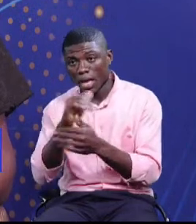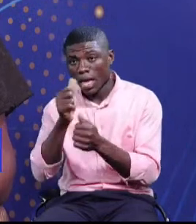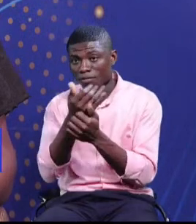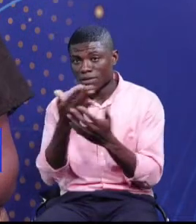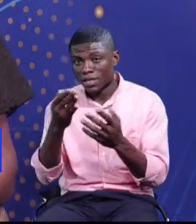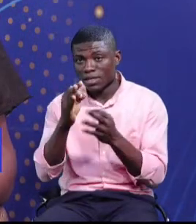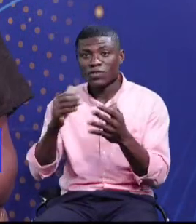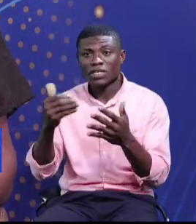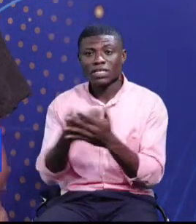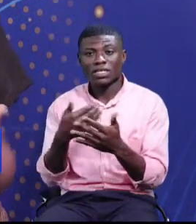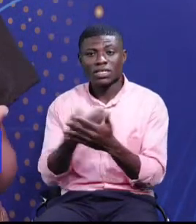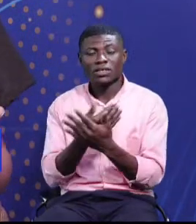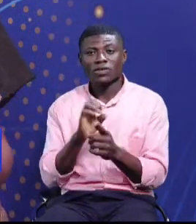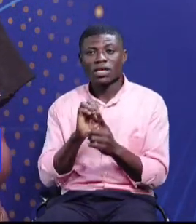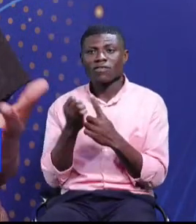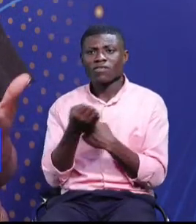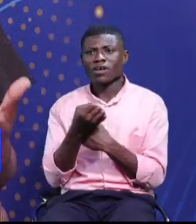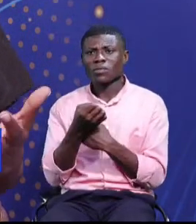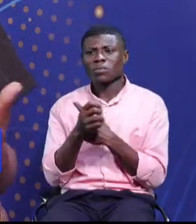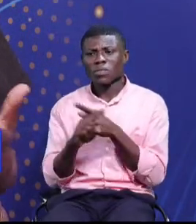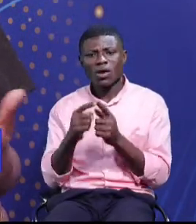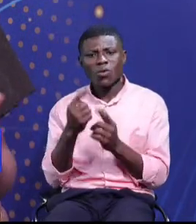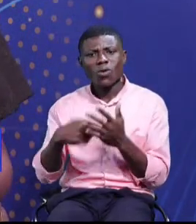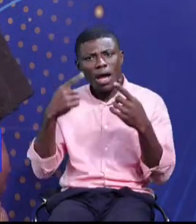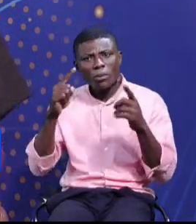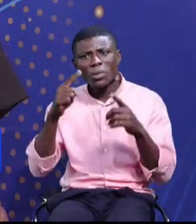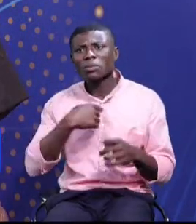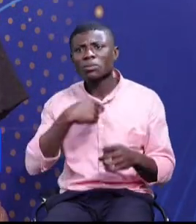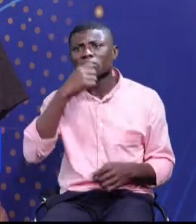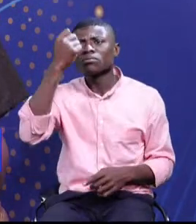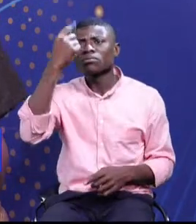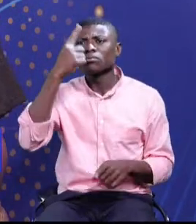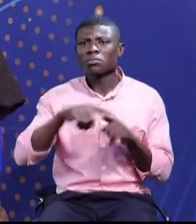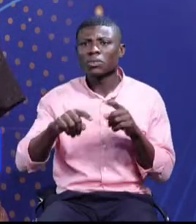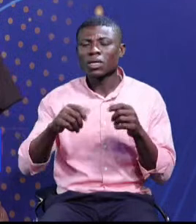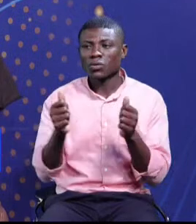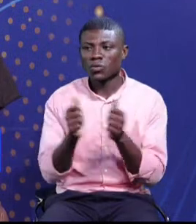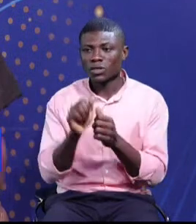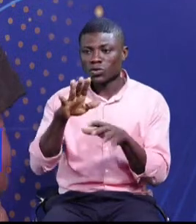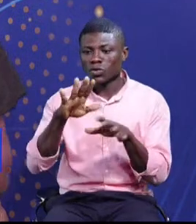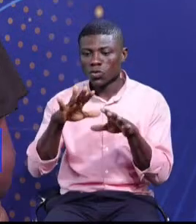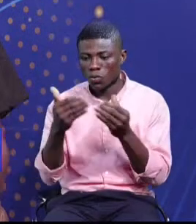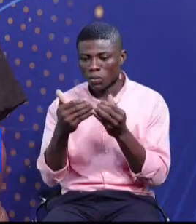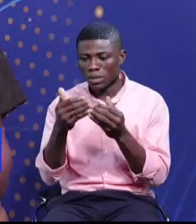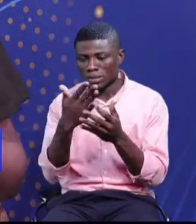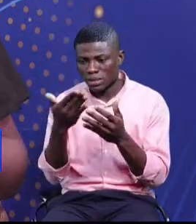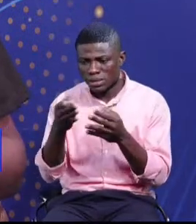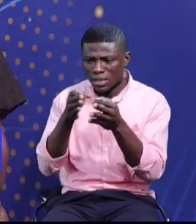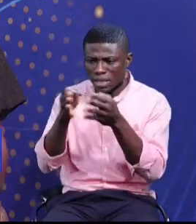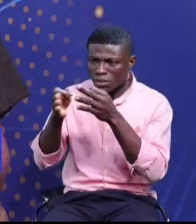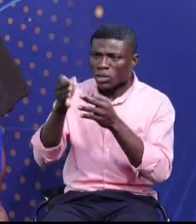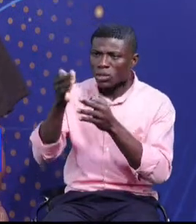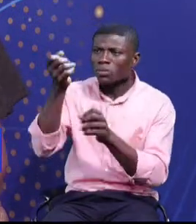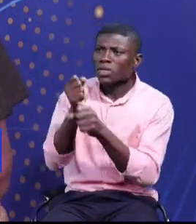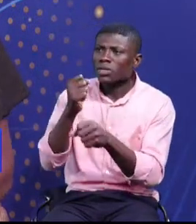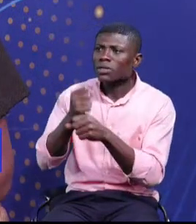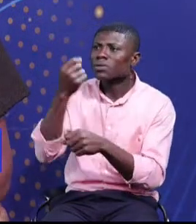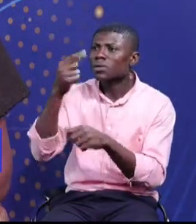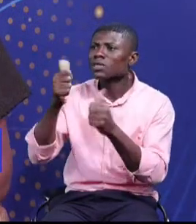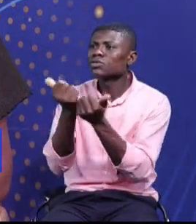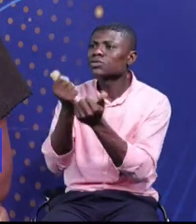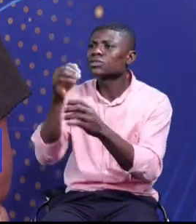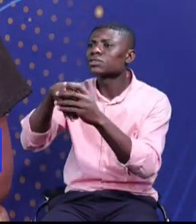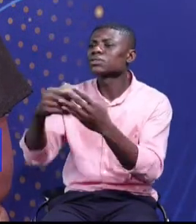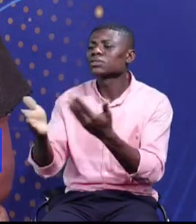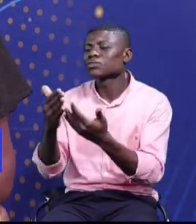to the environment, something could be happening, you're like, what's happening, what's going on? But when you're with your community, it helps you navigate the space